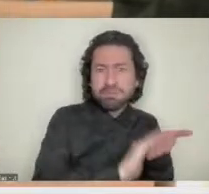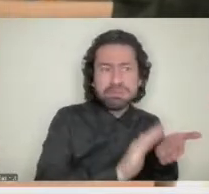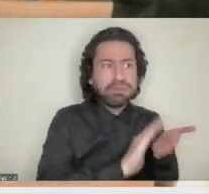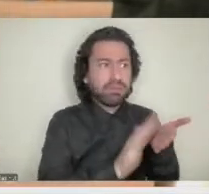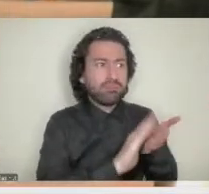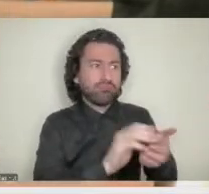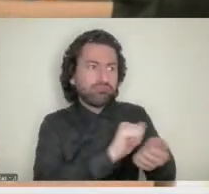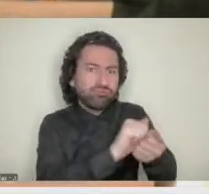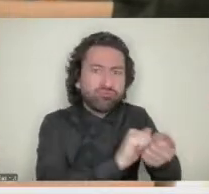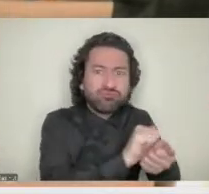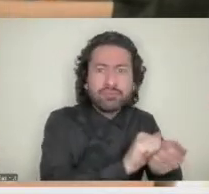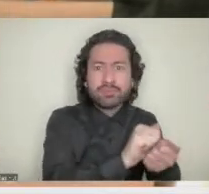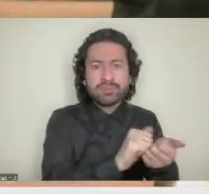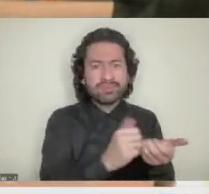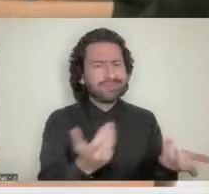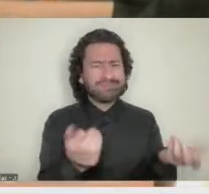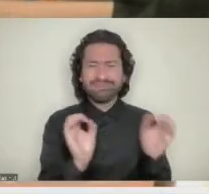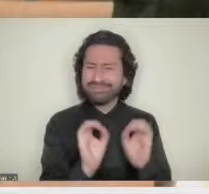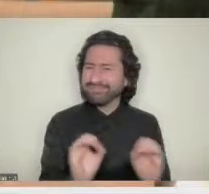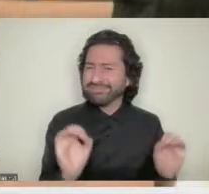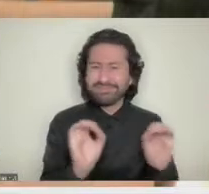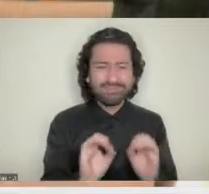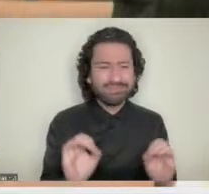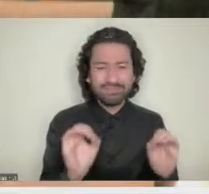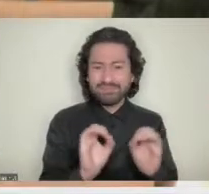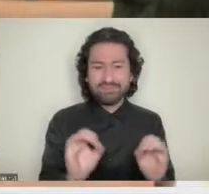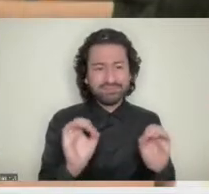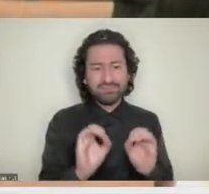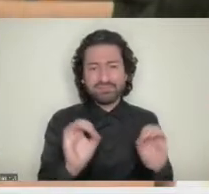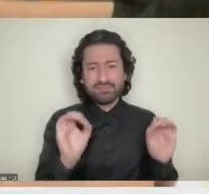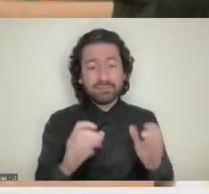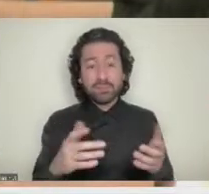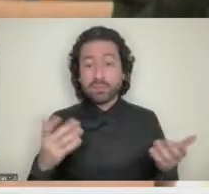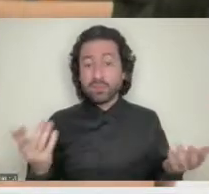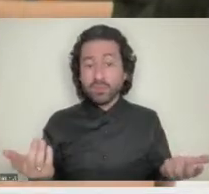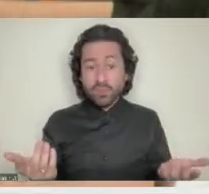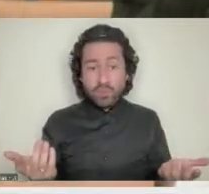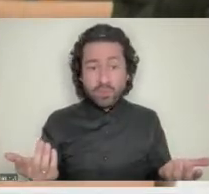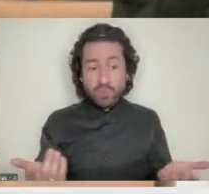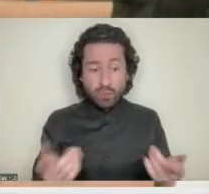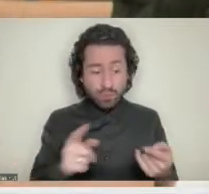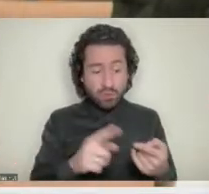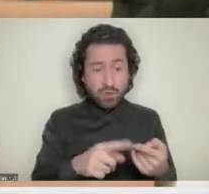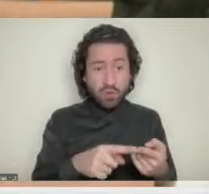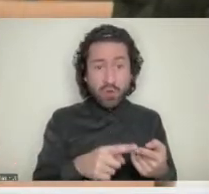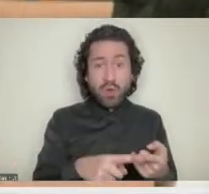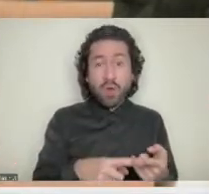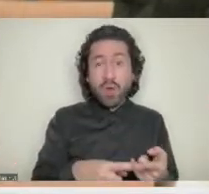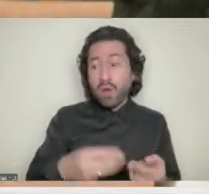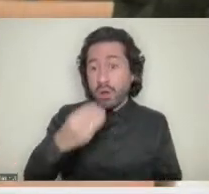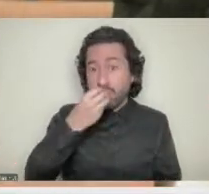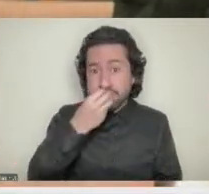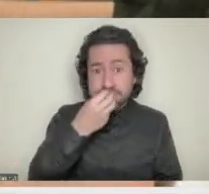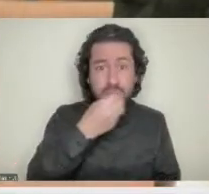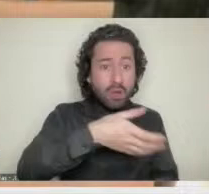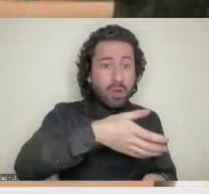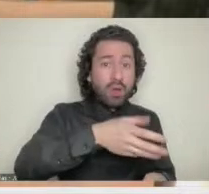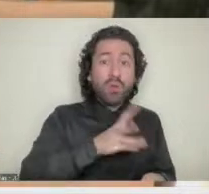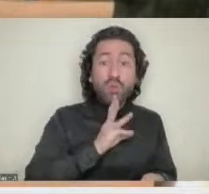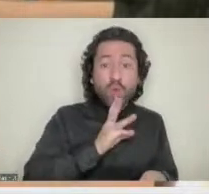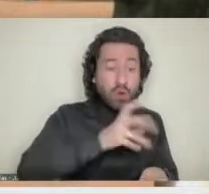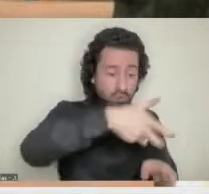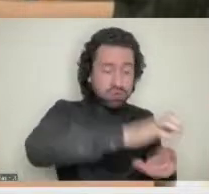there's not appropriate, adequate way in which the water is treated,